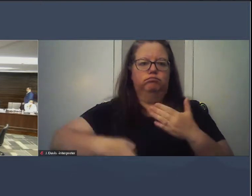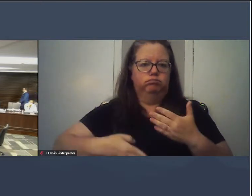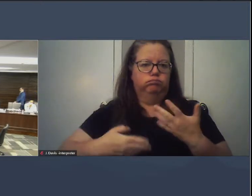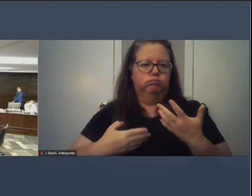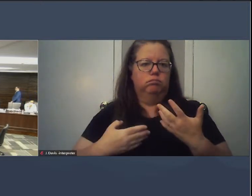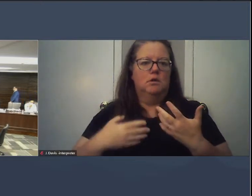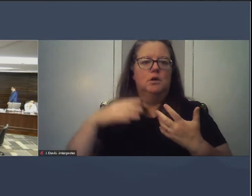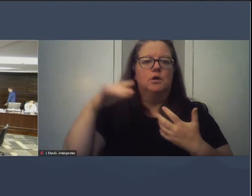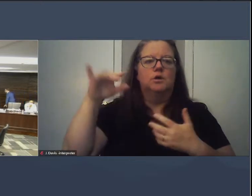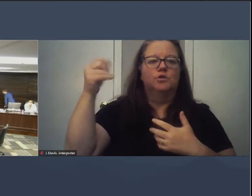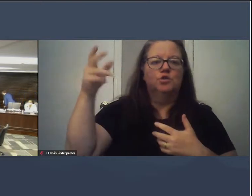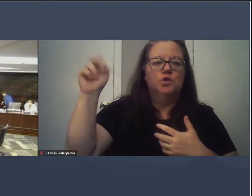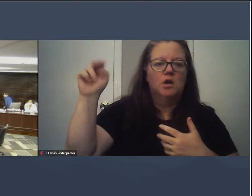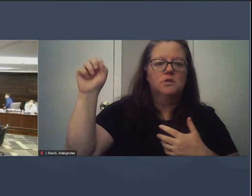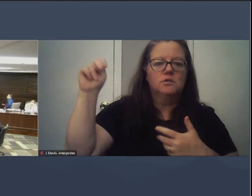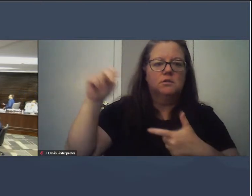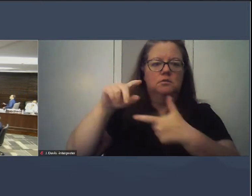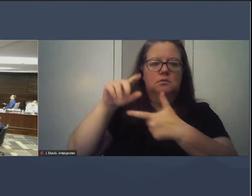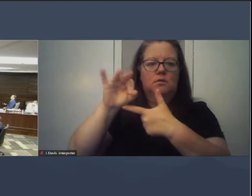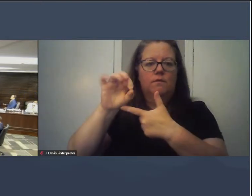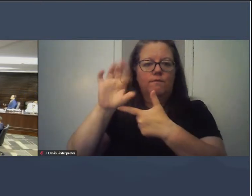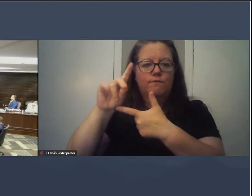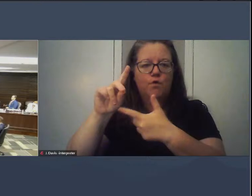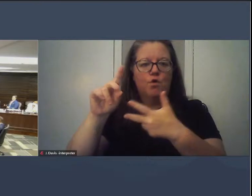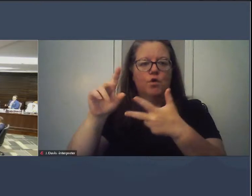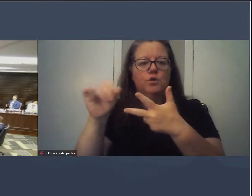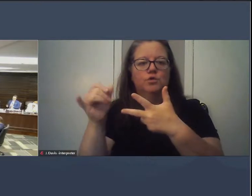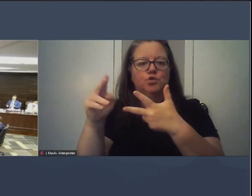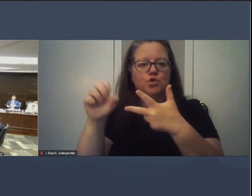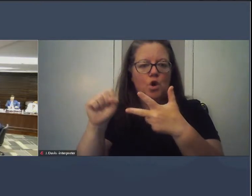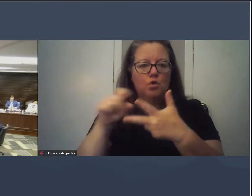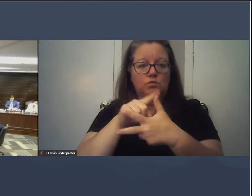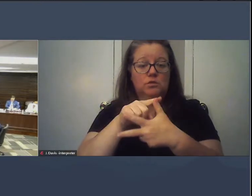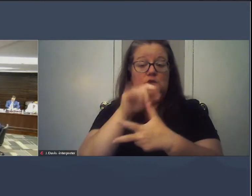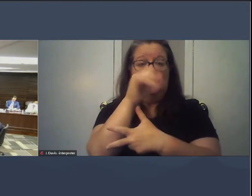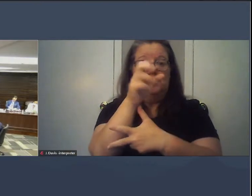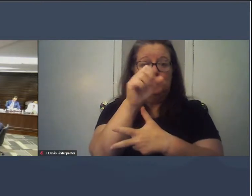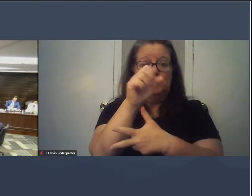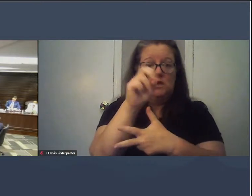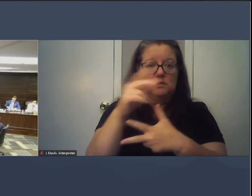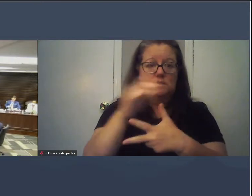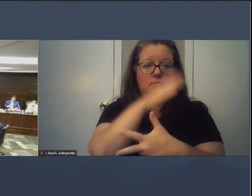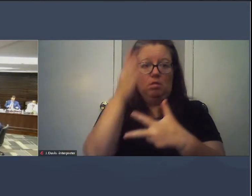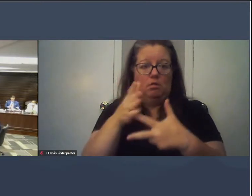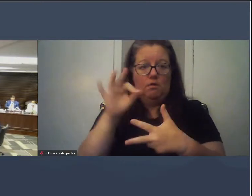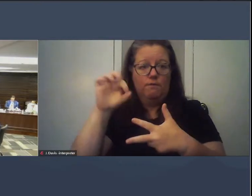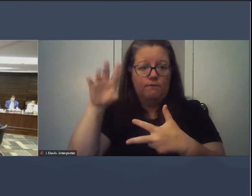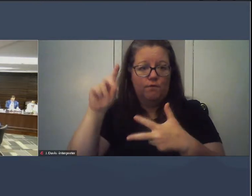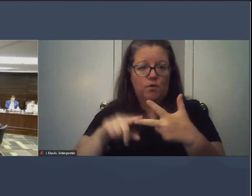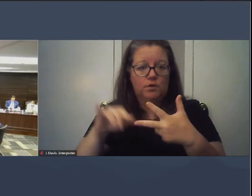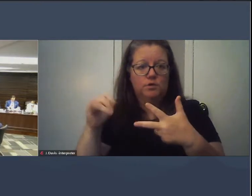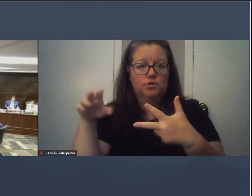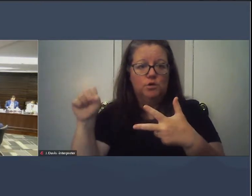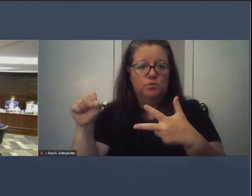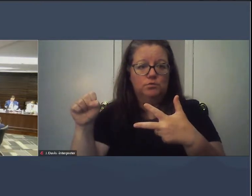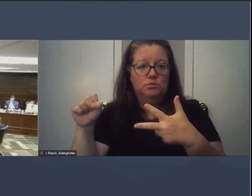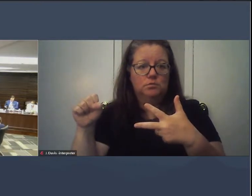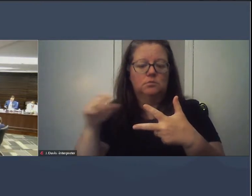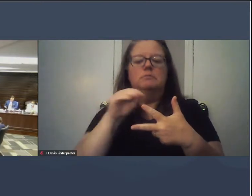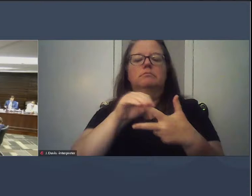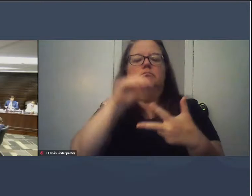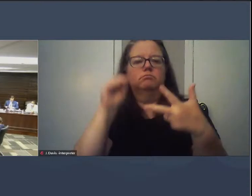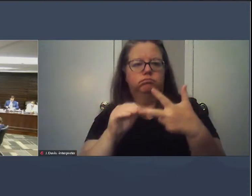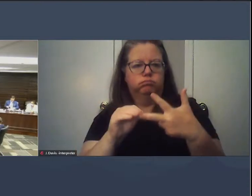and Jones in that order. And as soon as Johnson finishes, Ford, you can pick up, and then Jones. I want to be last, please. You want to be